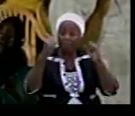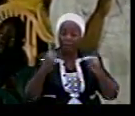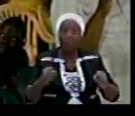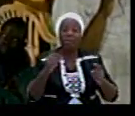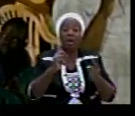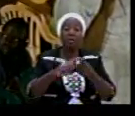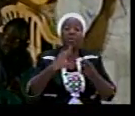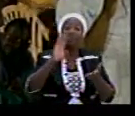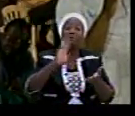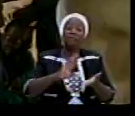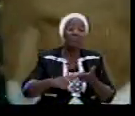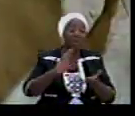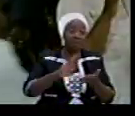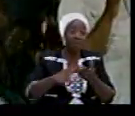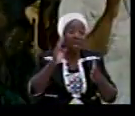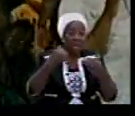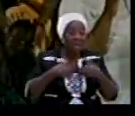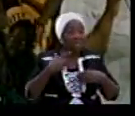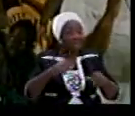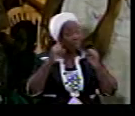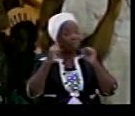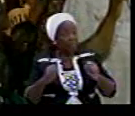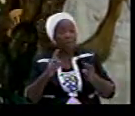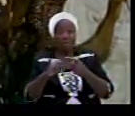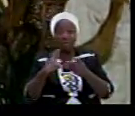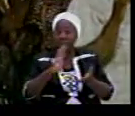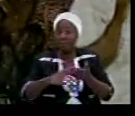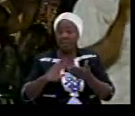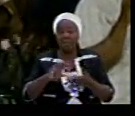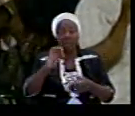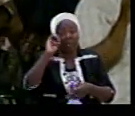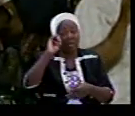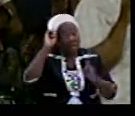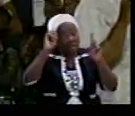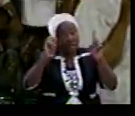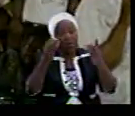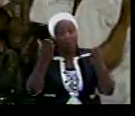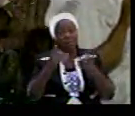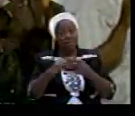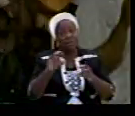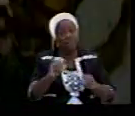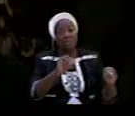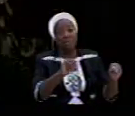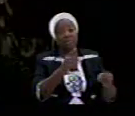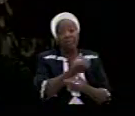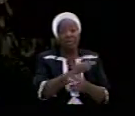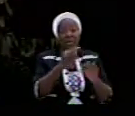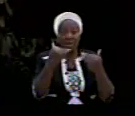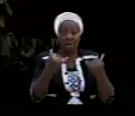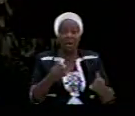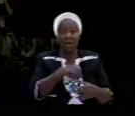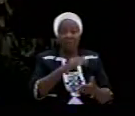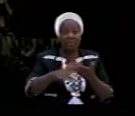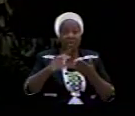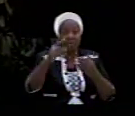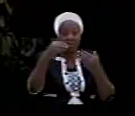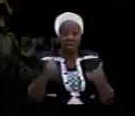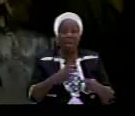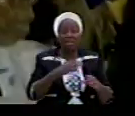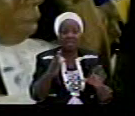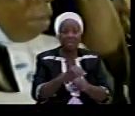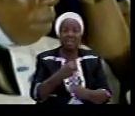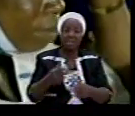the power to forgive. He wants to forgive you now. And he wants to set you free and take the burden and